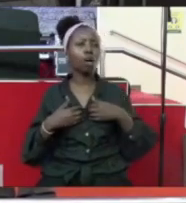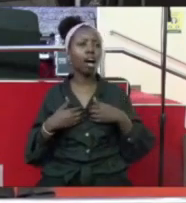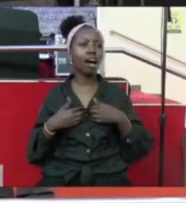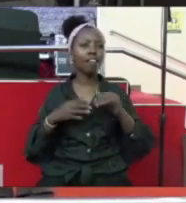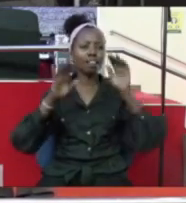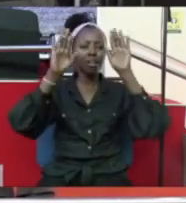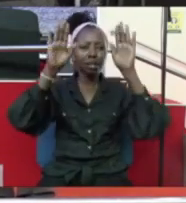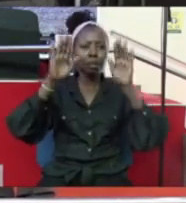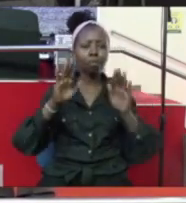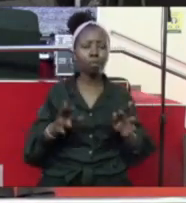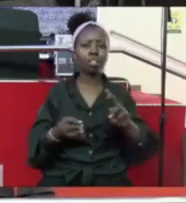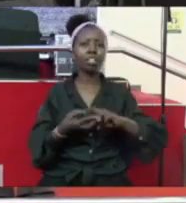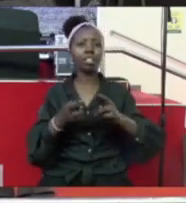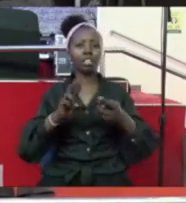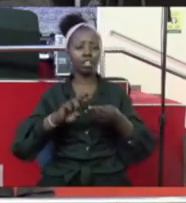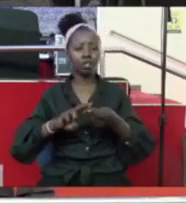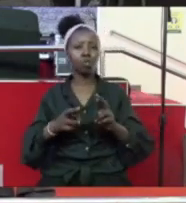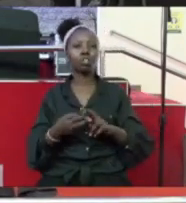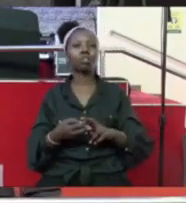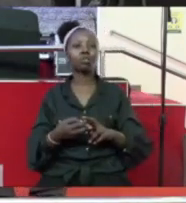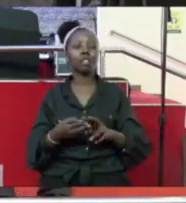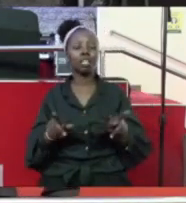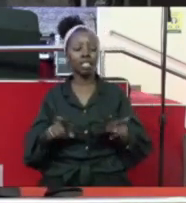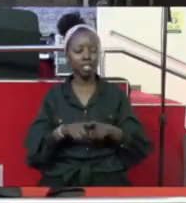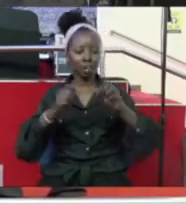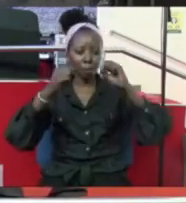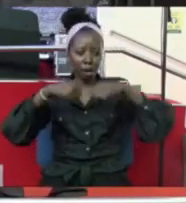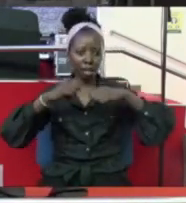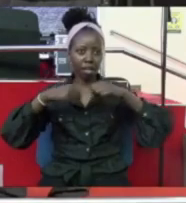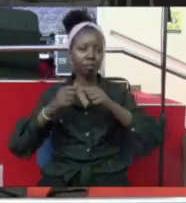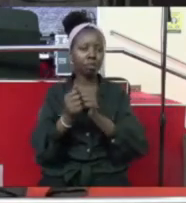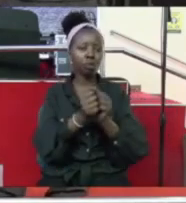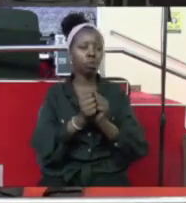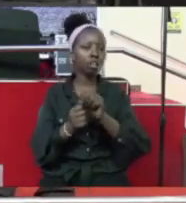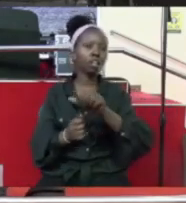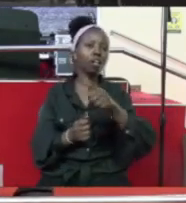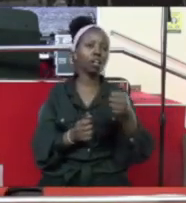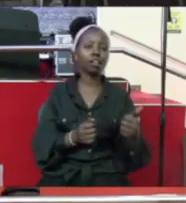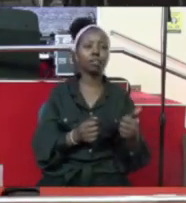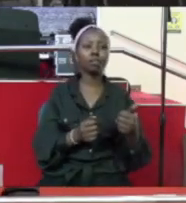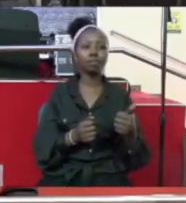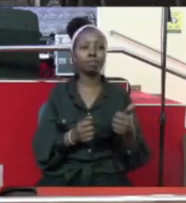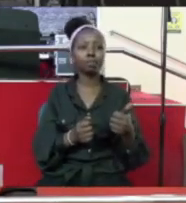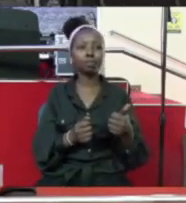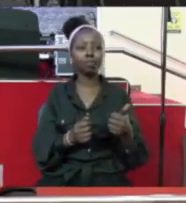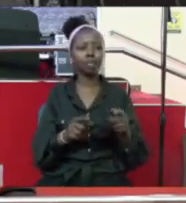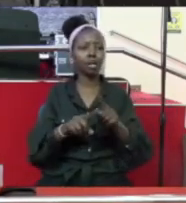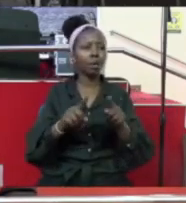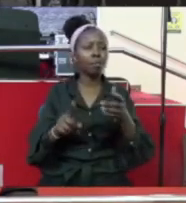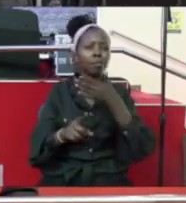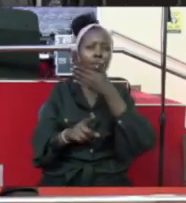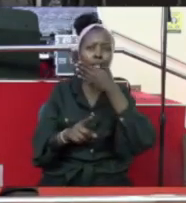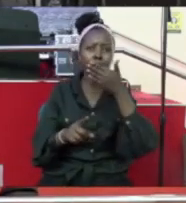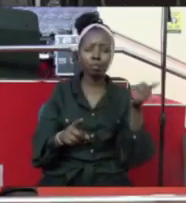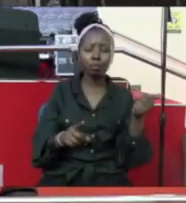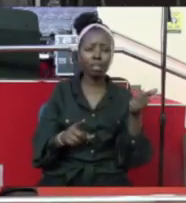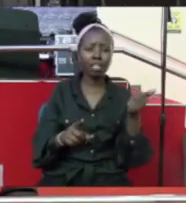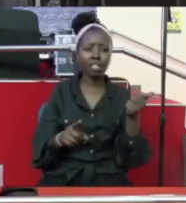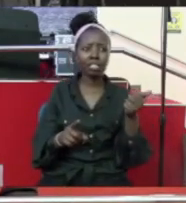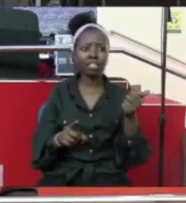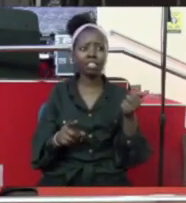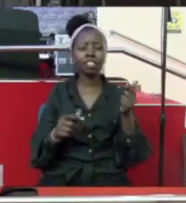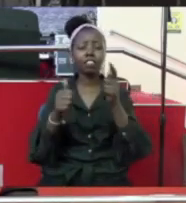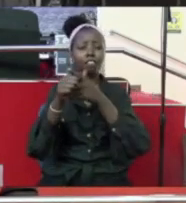or meaningful relationship. Na hivyo tu chague kuwa na mahusiano mazuri. But the best one is first of all to have the relationship with our